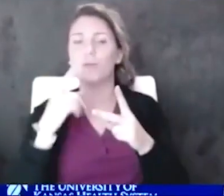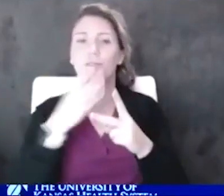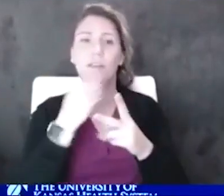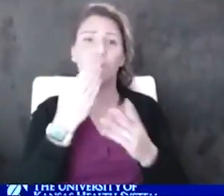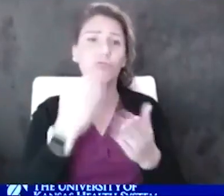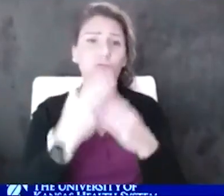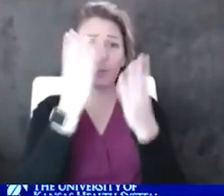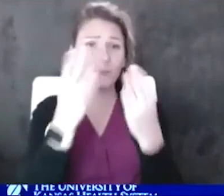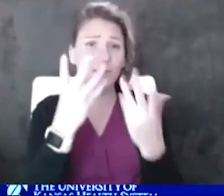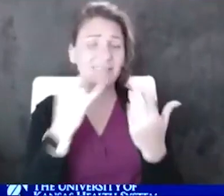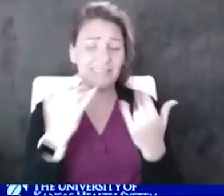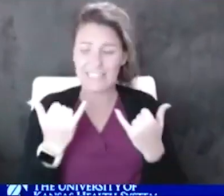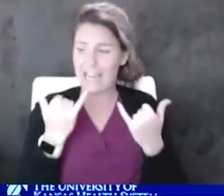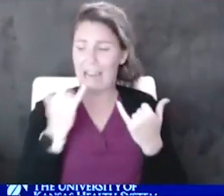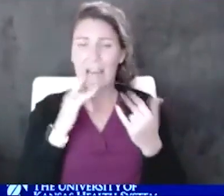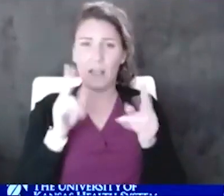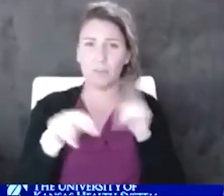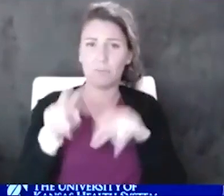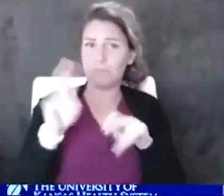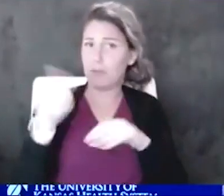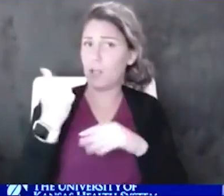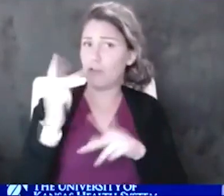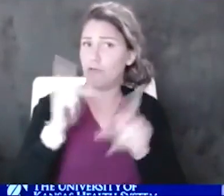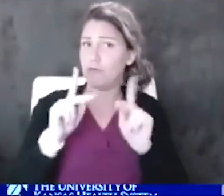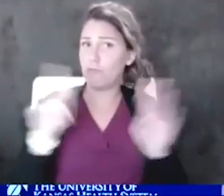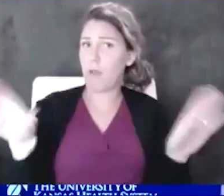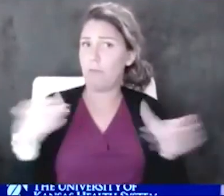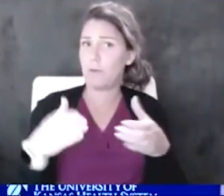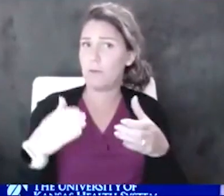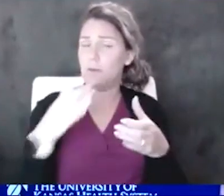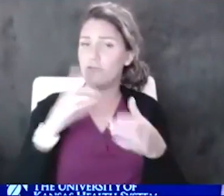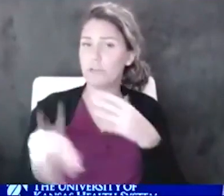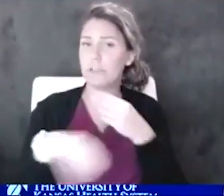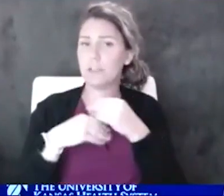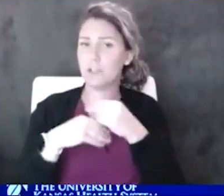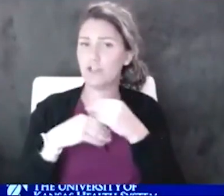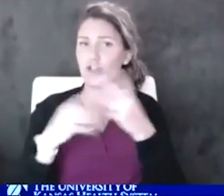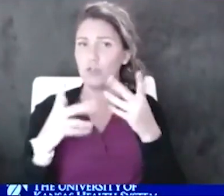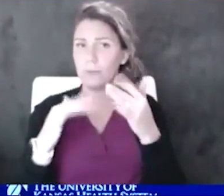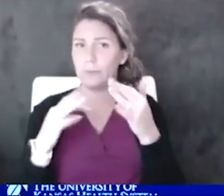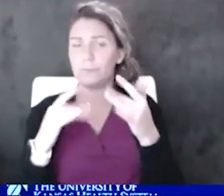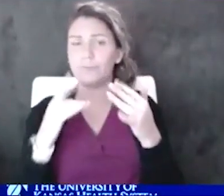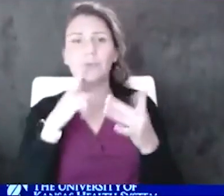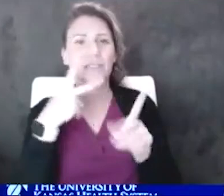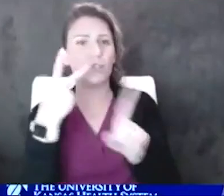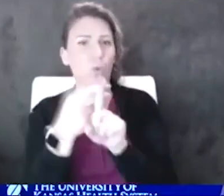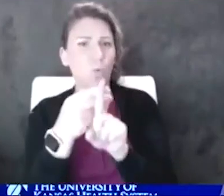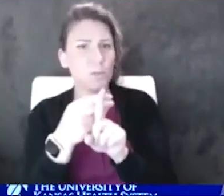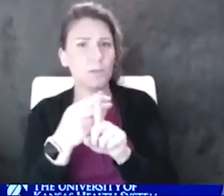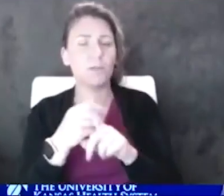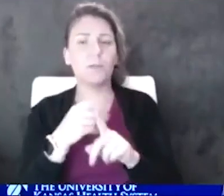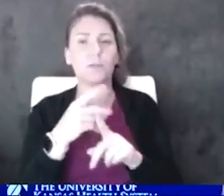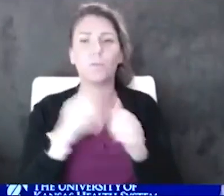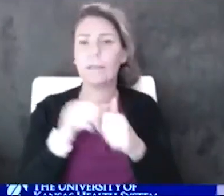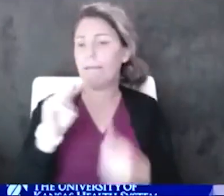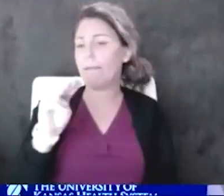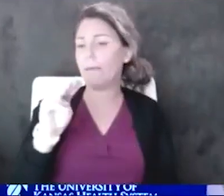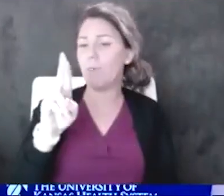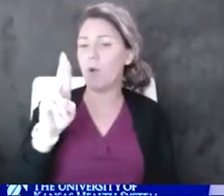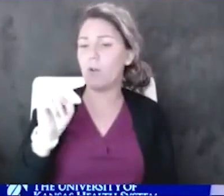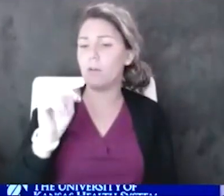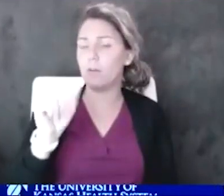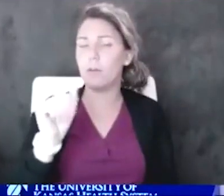other populations as well for additional dosing of the mRNA vaccines, and hopefully we'll hear